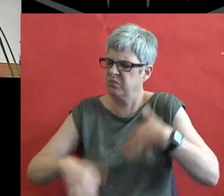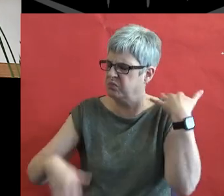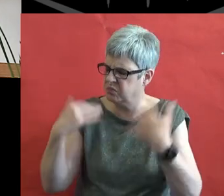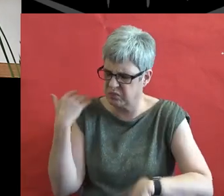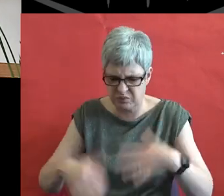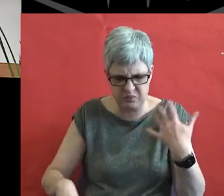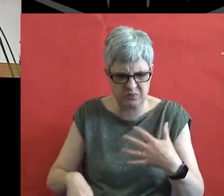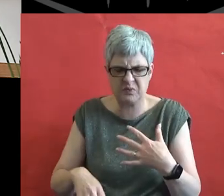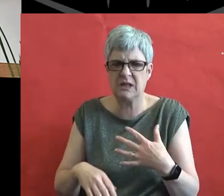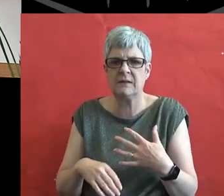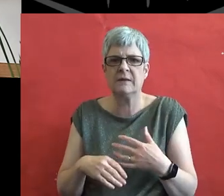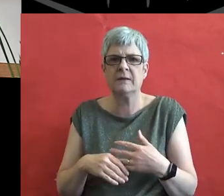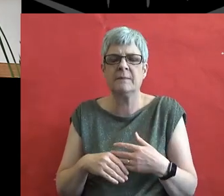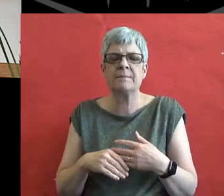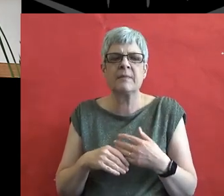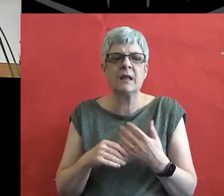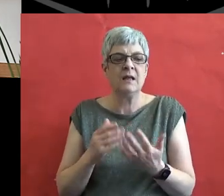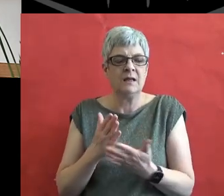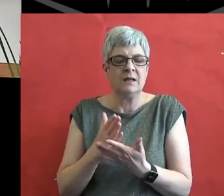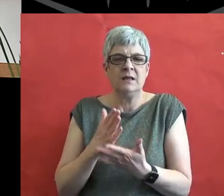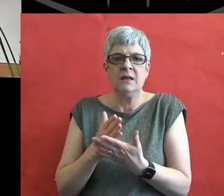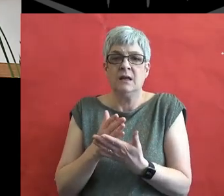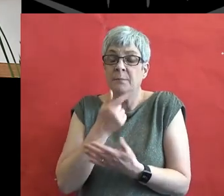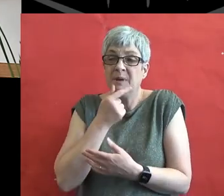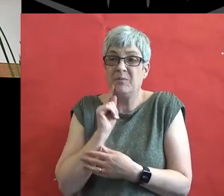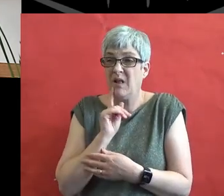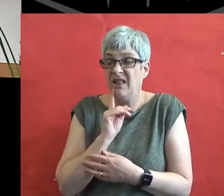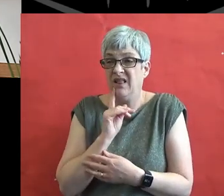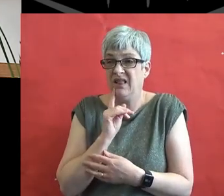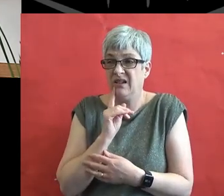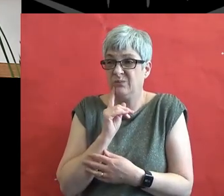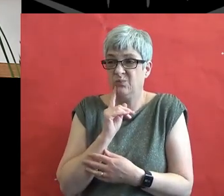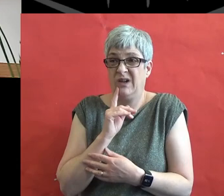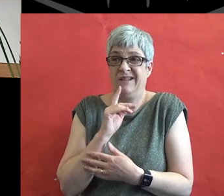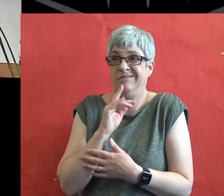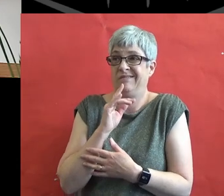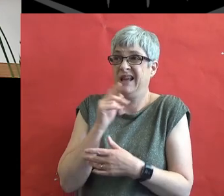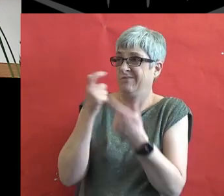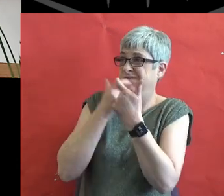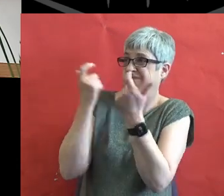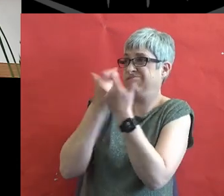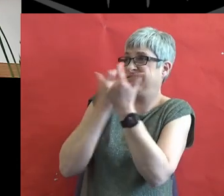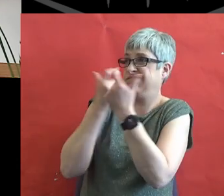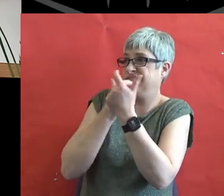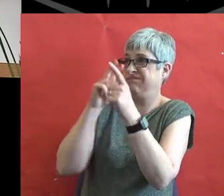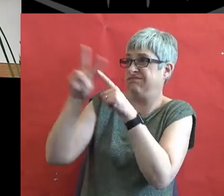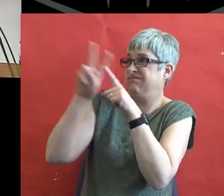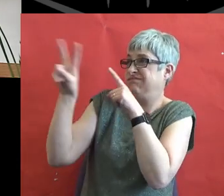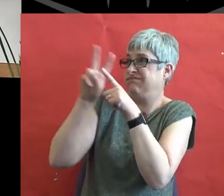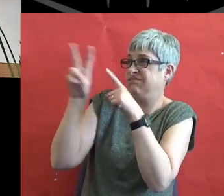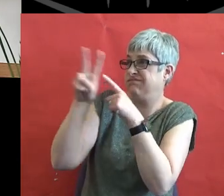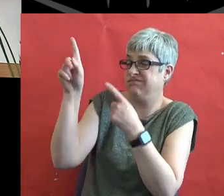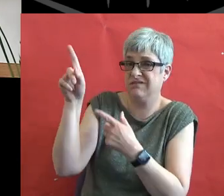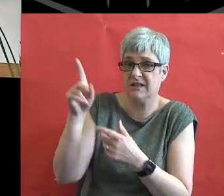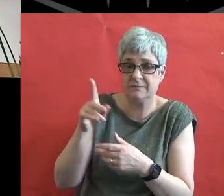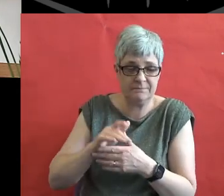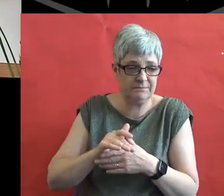and agony, and people were just making fun of him.